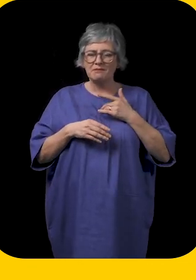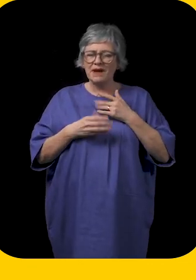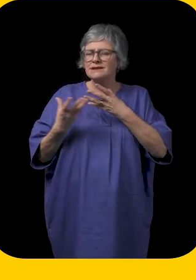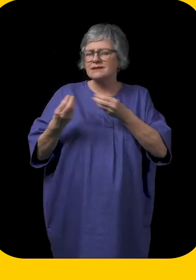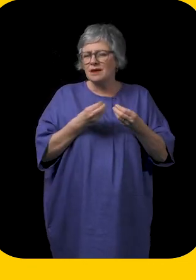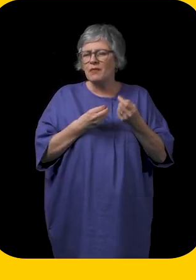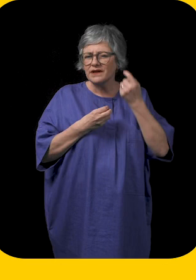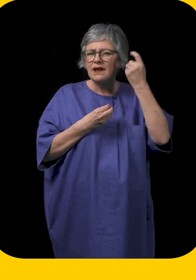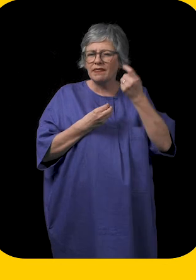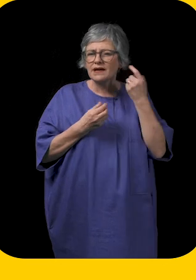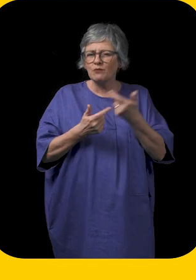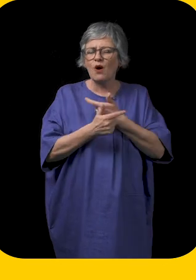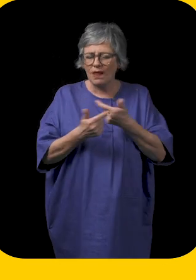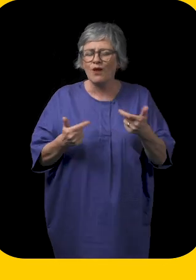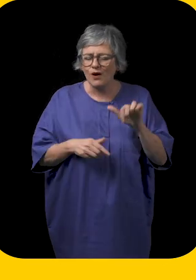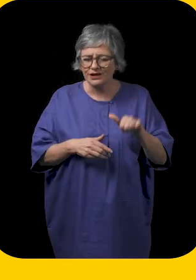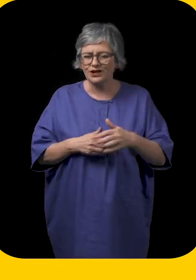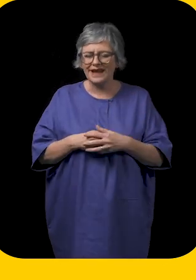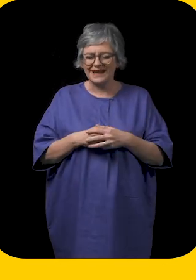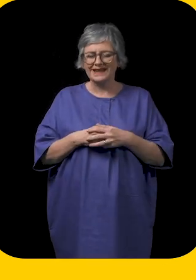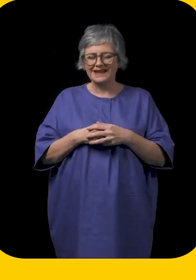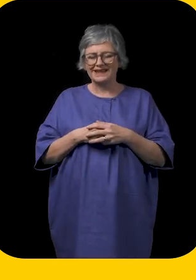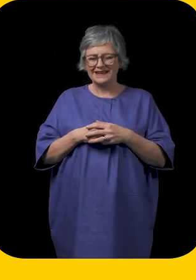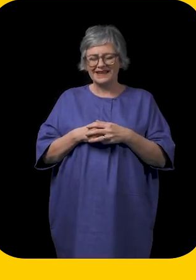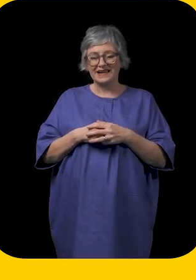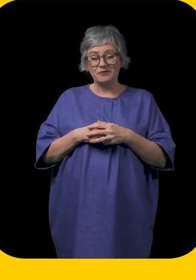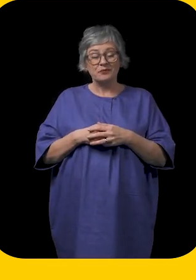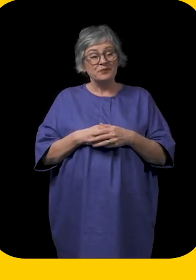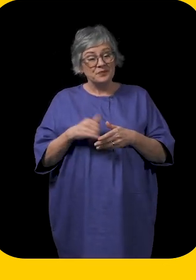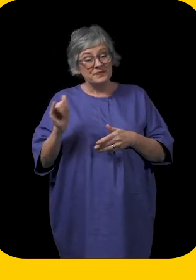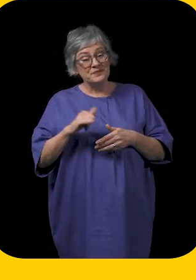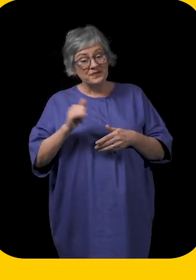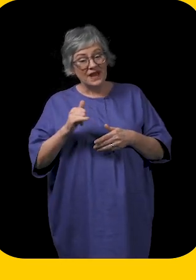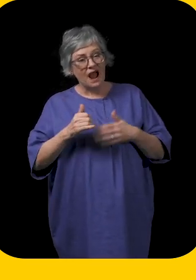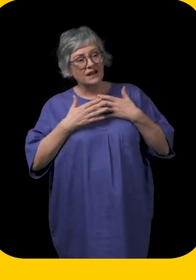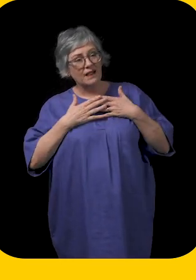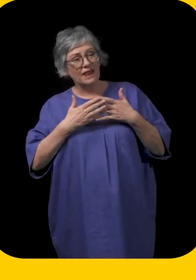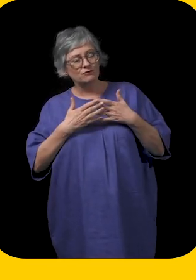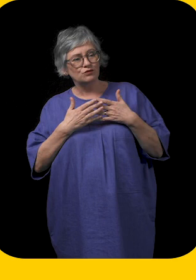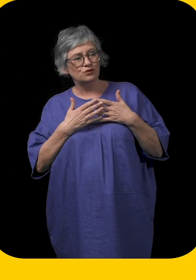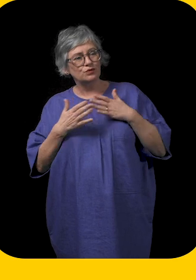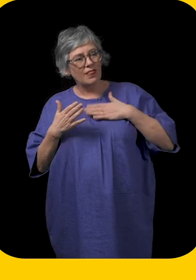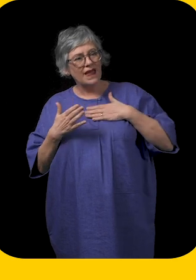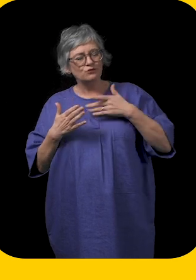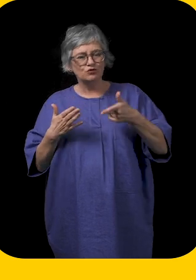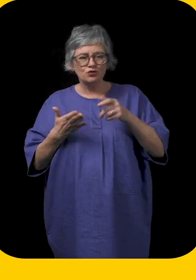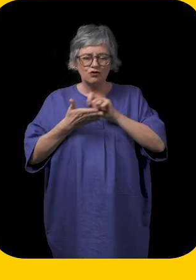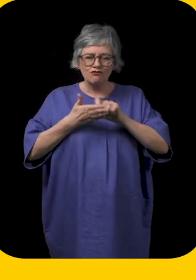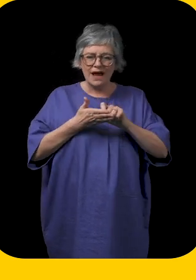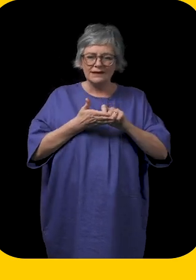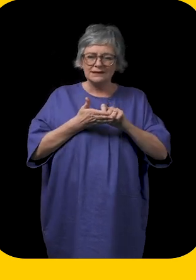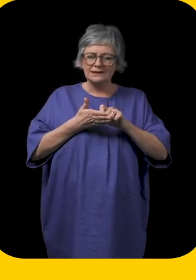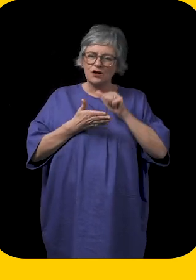place. It's something I think about a lot. Yeah. Leila? Yeah, I'd like to